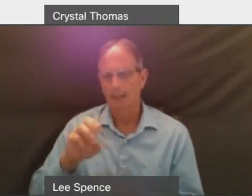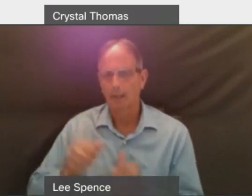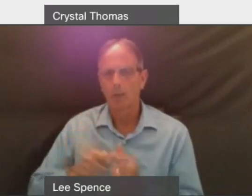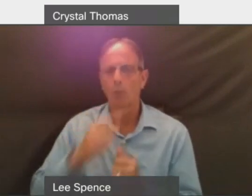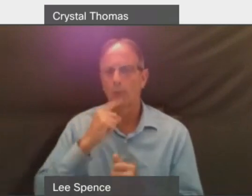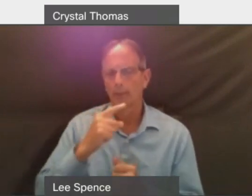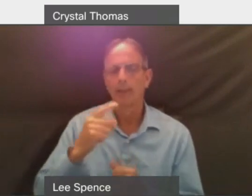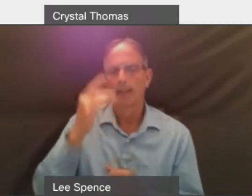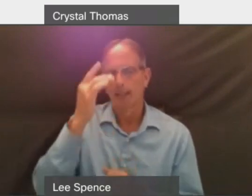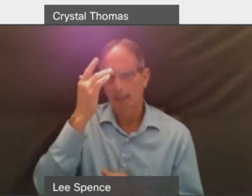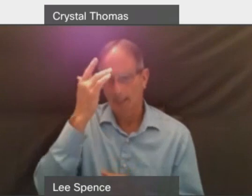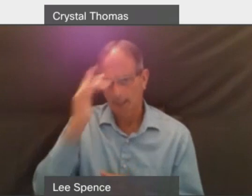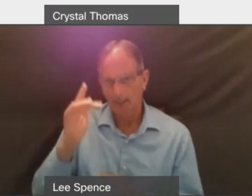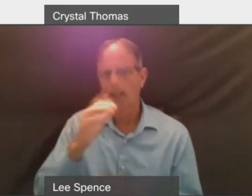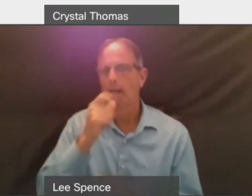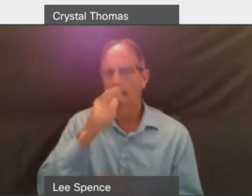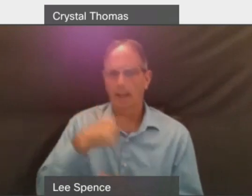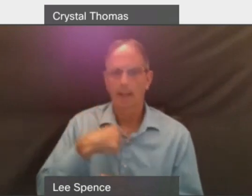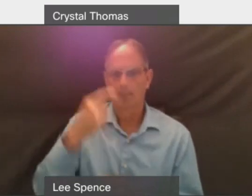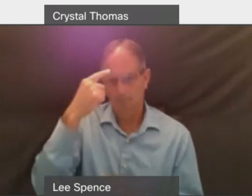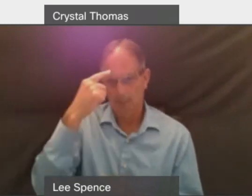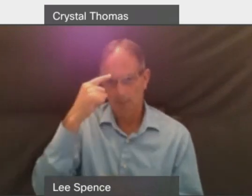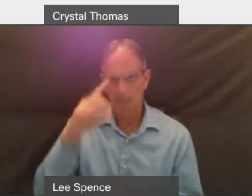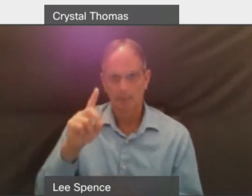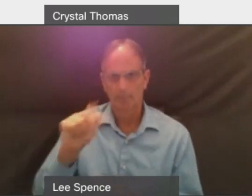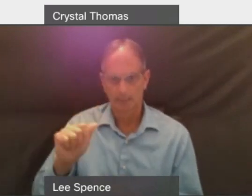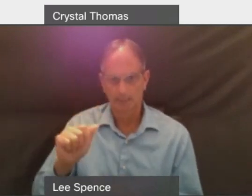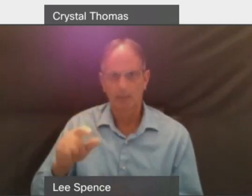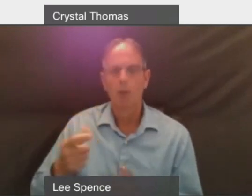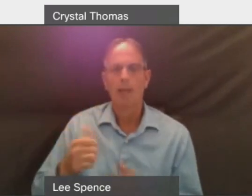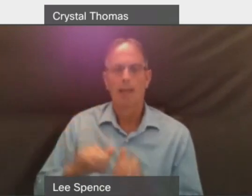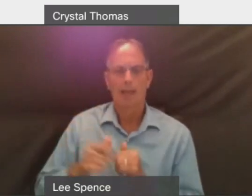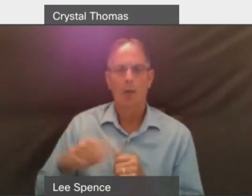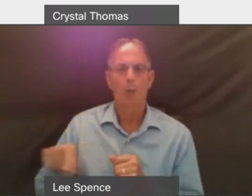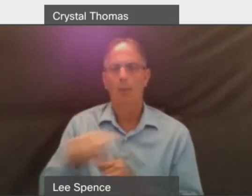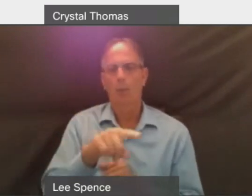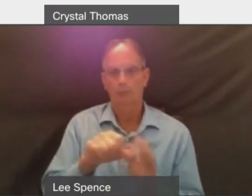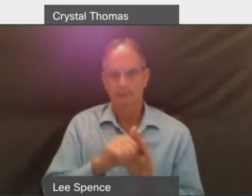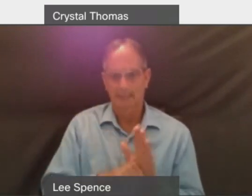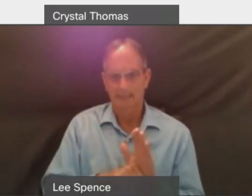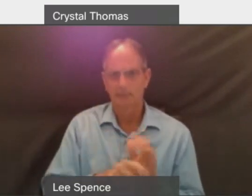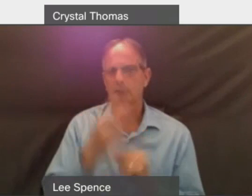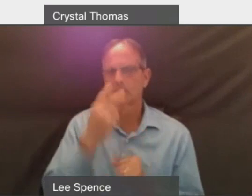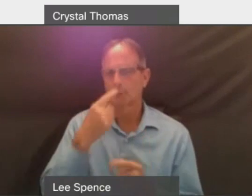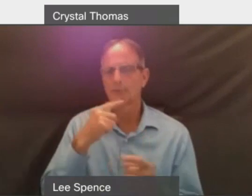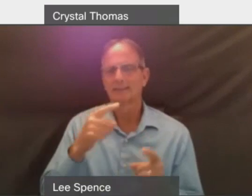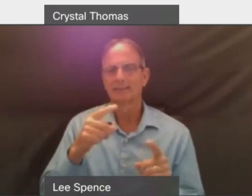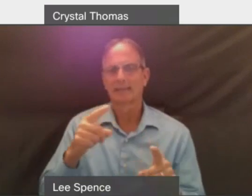developmental disabilities, which is part of how in those states they have seen such success in reducing the